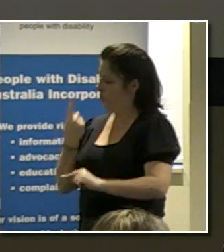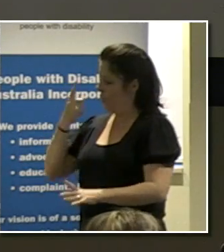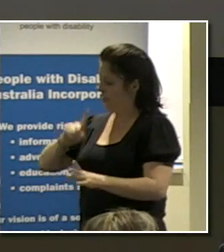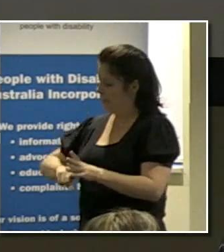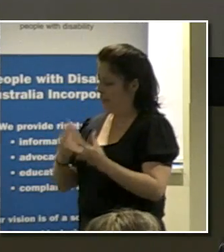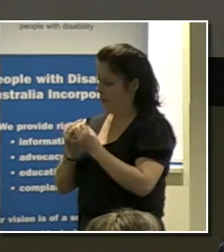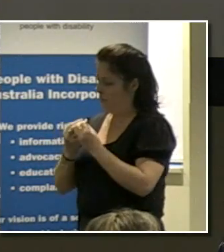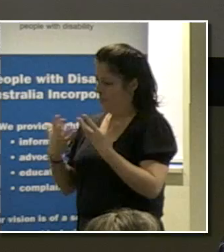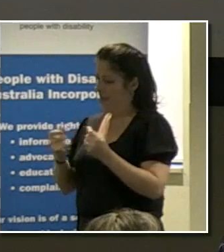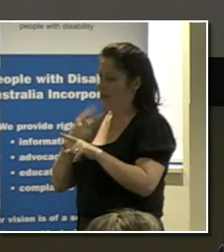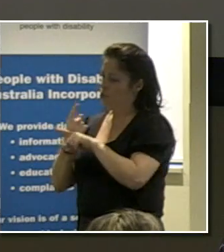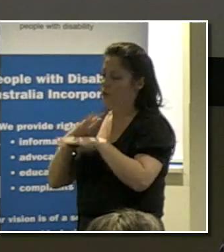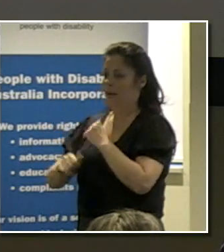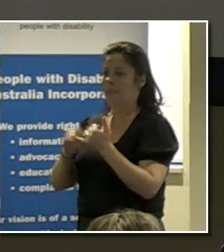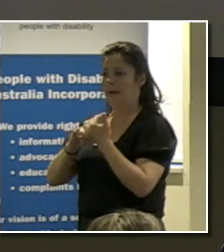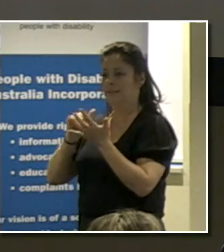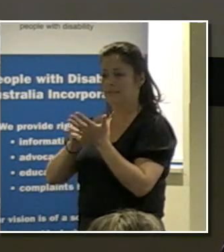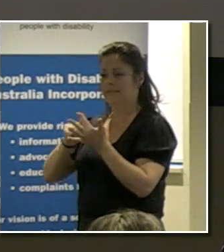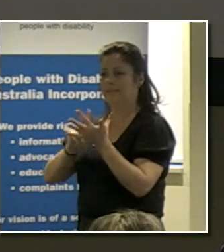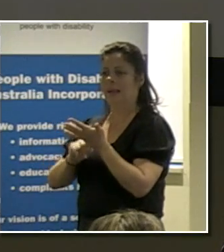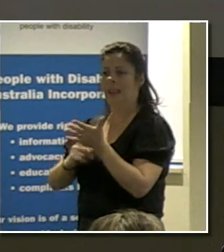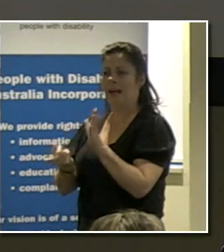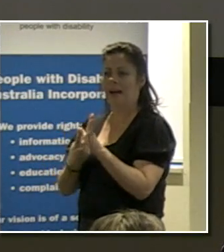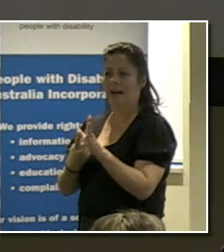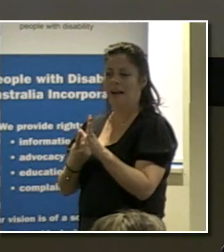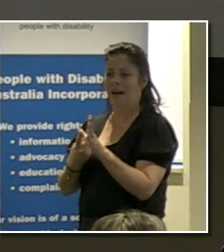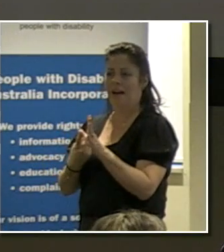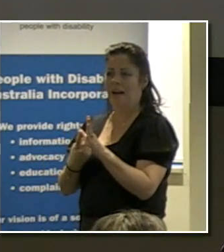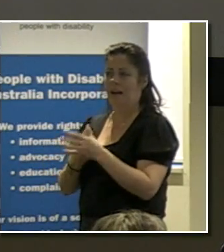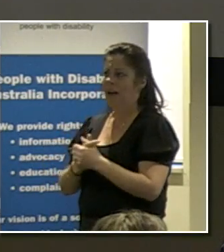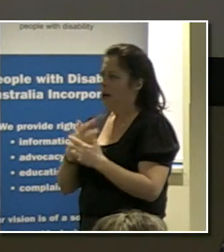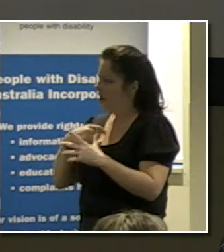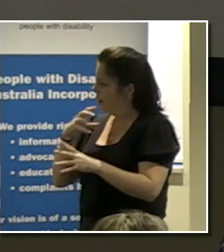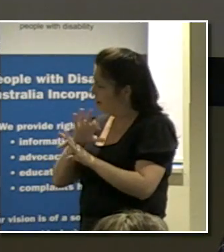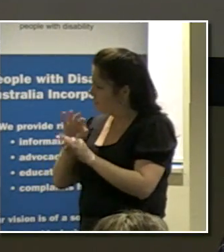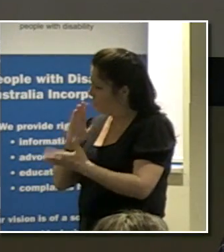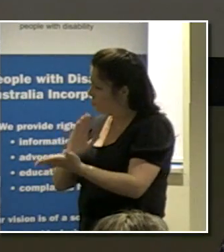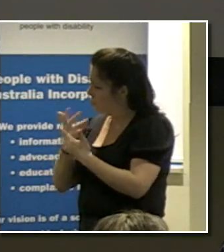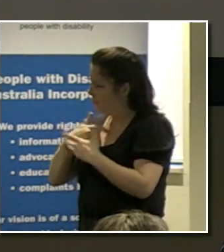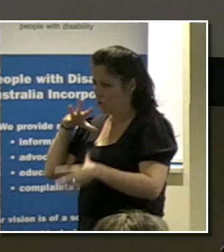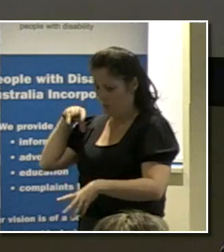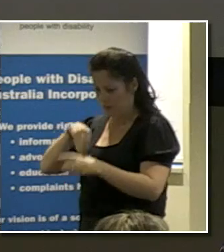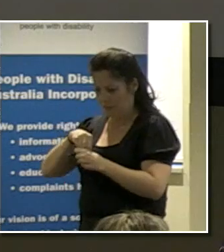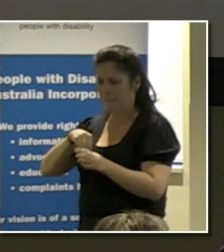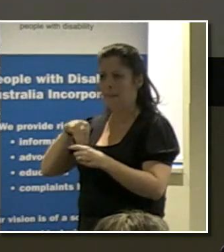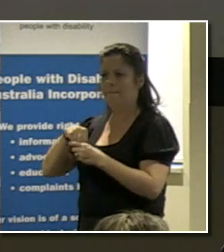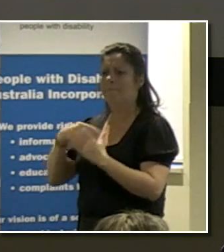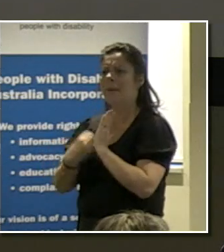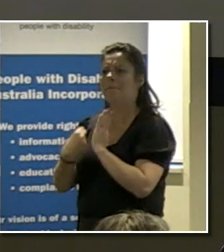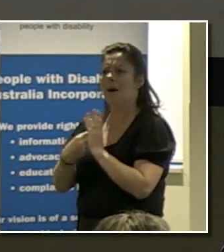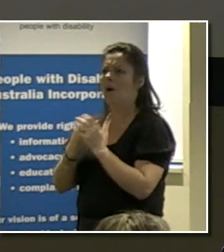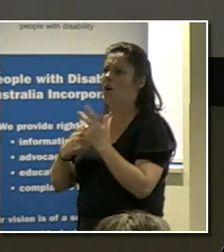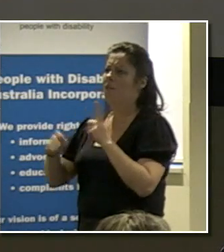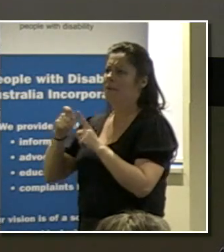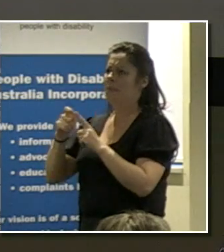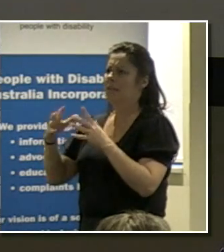contributions of Stella Young. As far as I know, Stella was actually not a member of PWD Australia because she was a journalist,